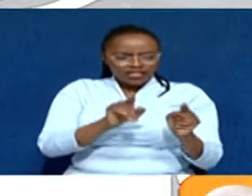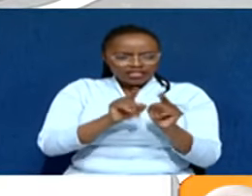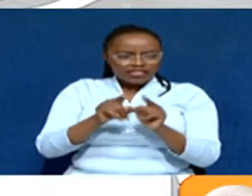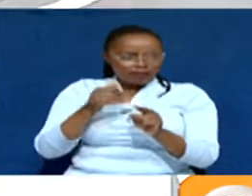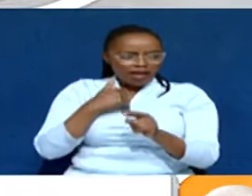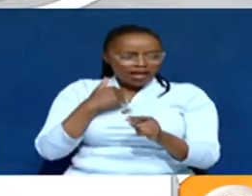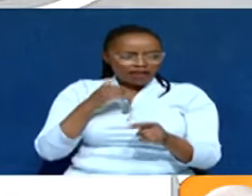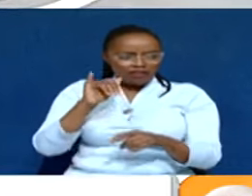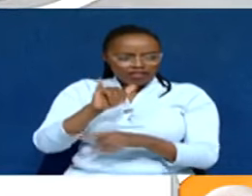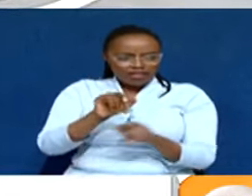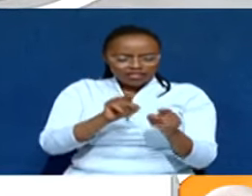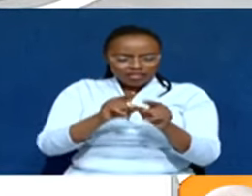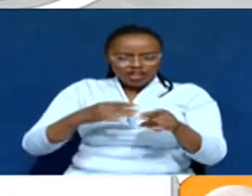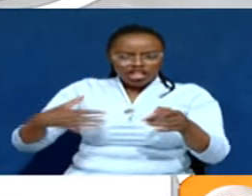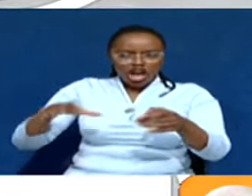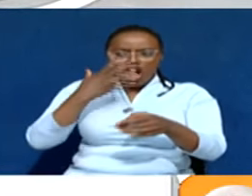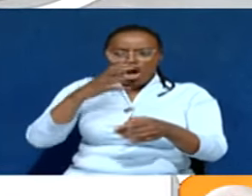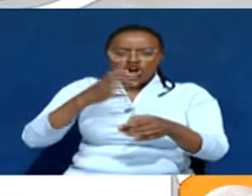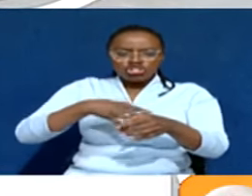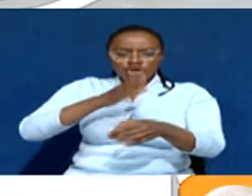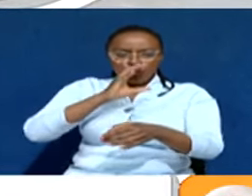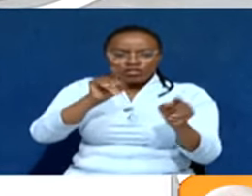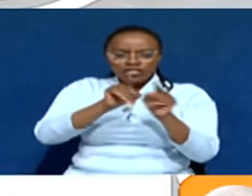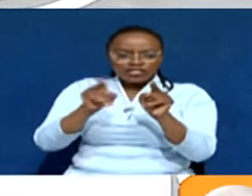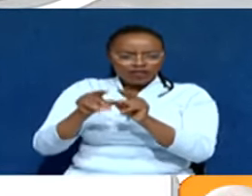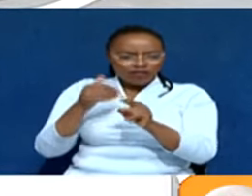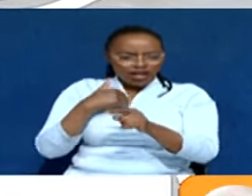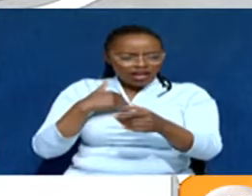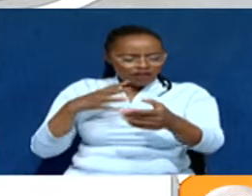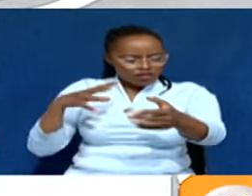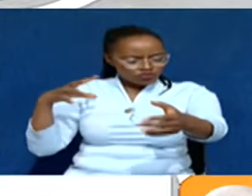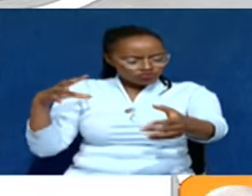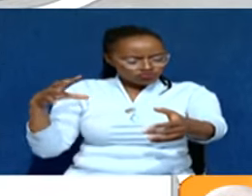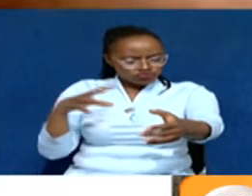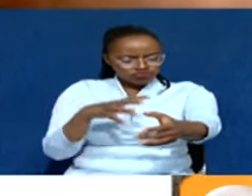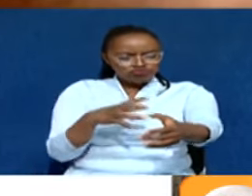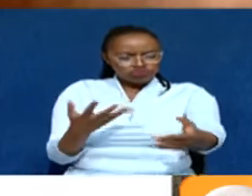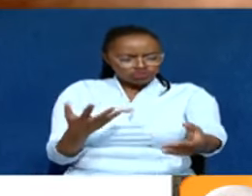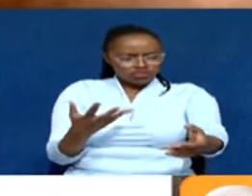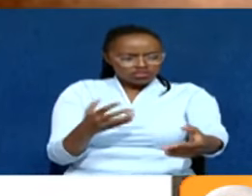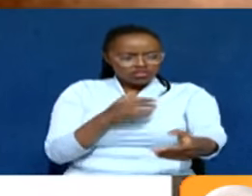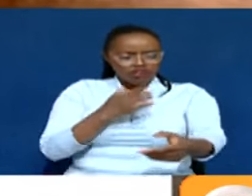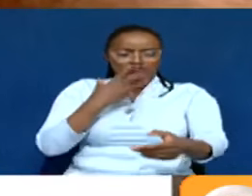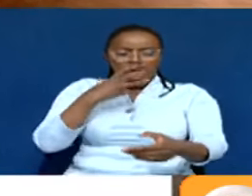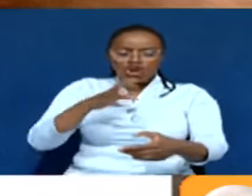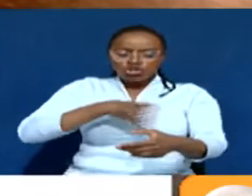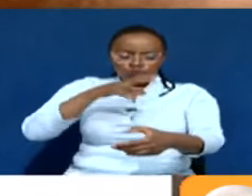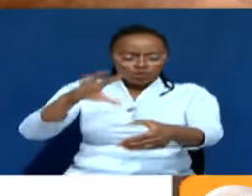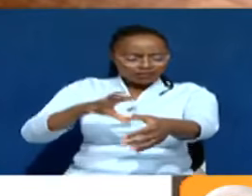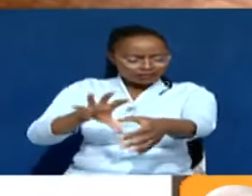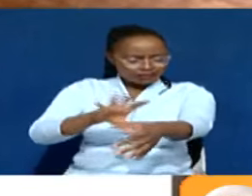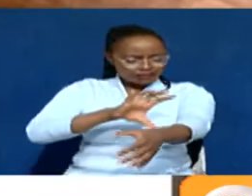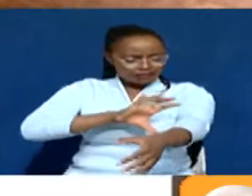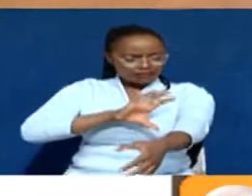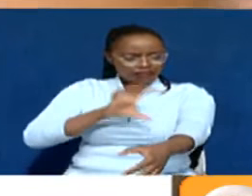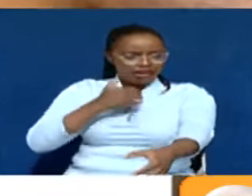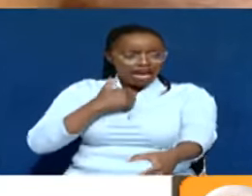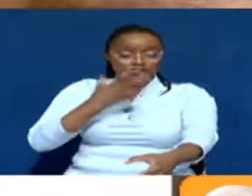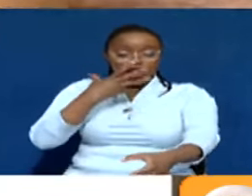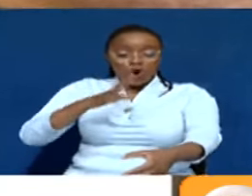one. Alinimwagia maji moto. Okay, just zoom into that shot. Yeah. Yeah. Alinimwagia maji moto. Hii mkono ilimwagiliwa na maji